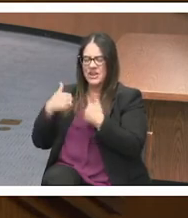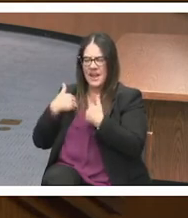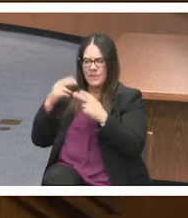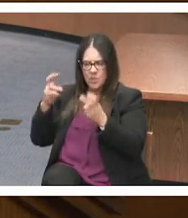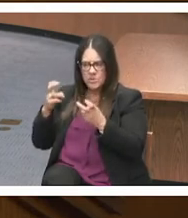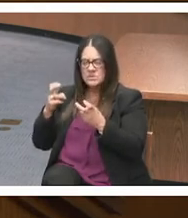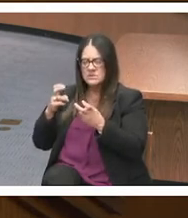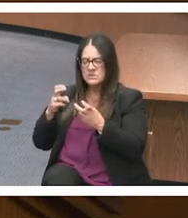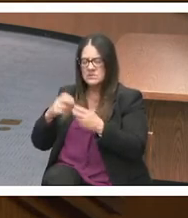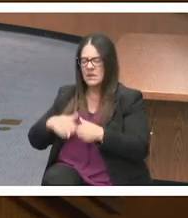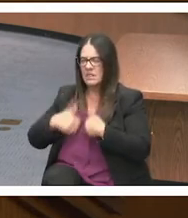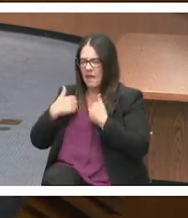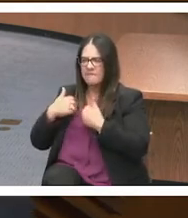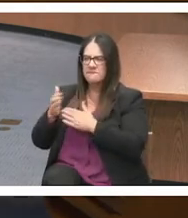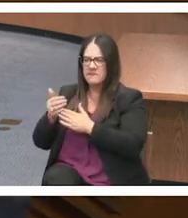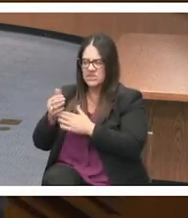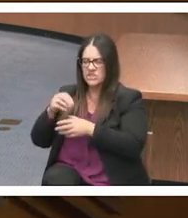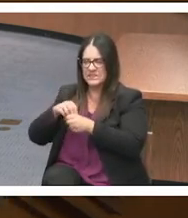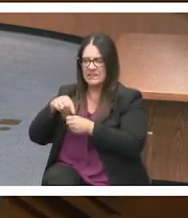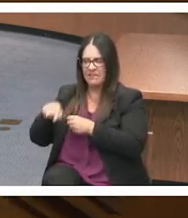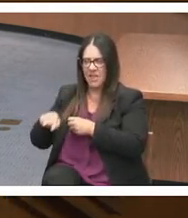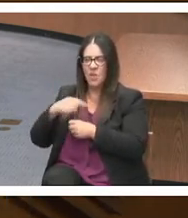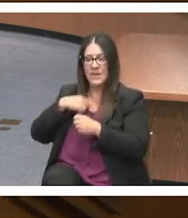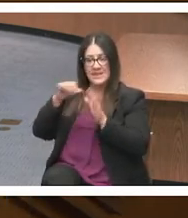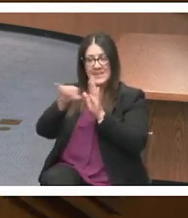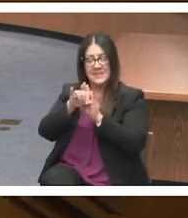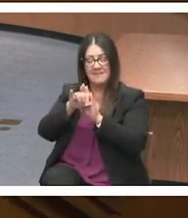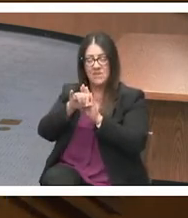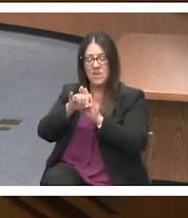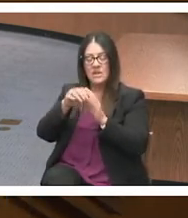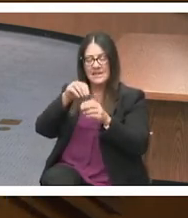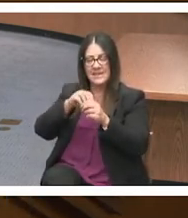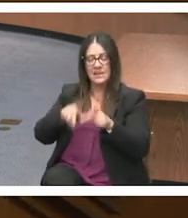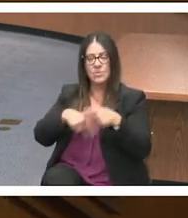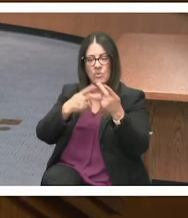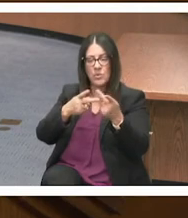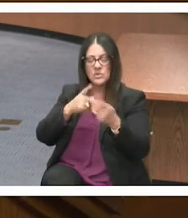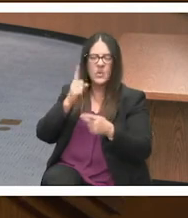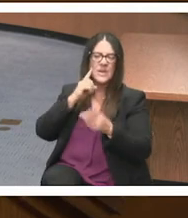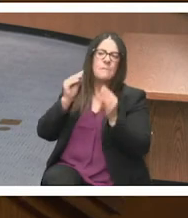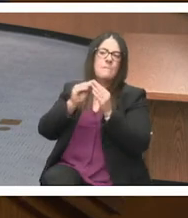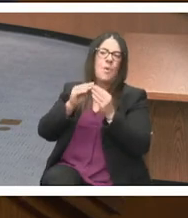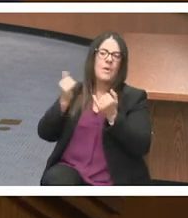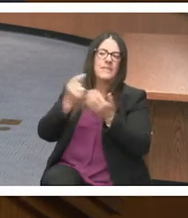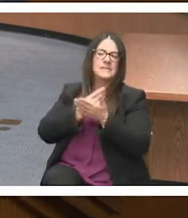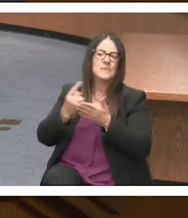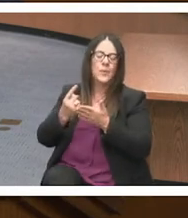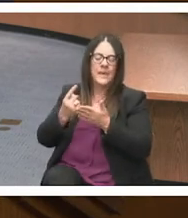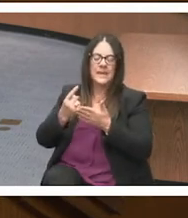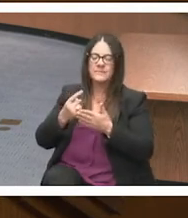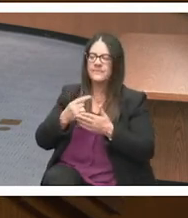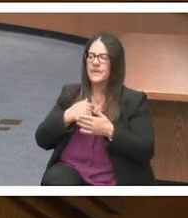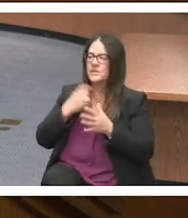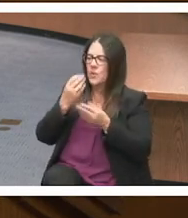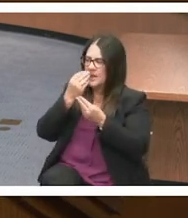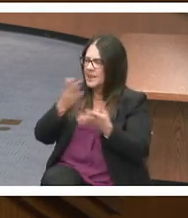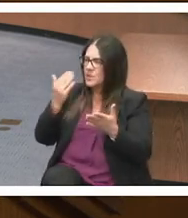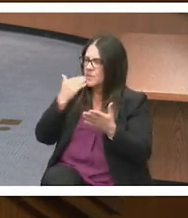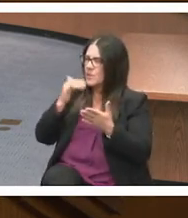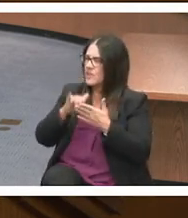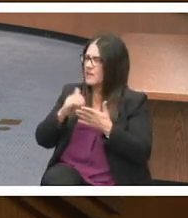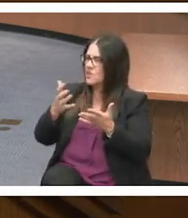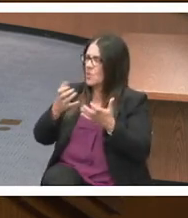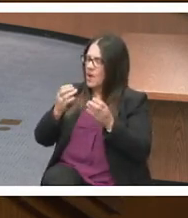proposal, we need to identify them. So you'll hear more about that this week. And I would just say, for those that want to have